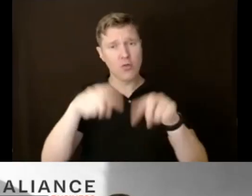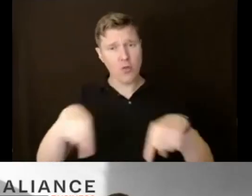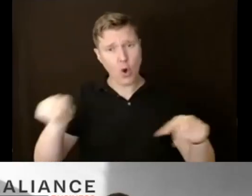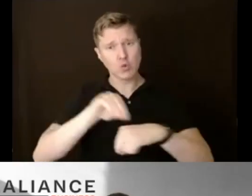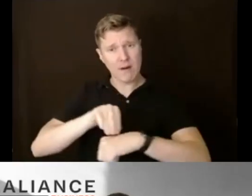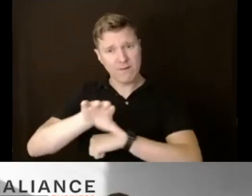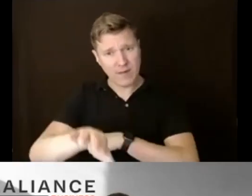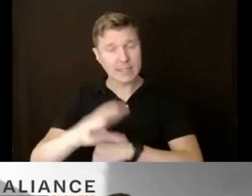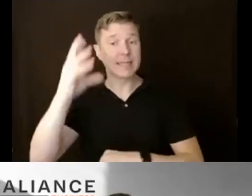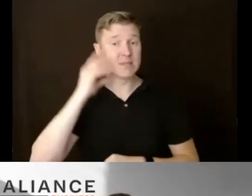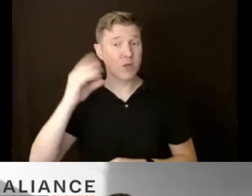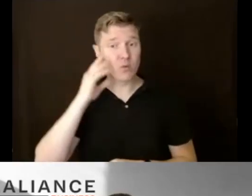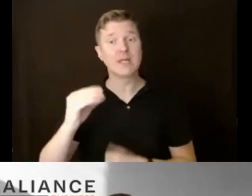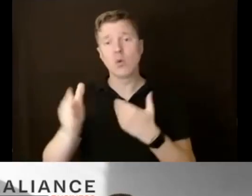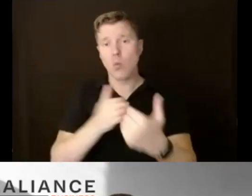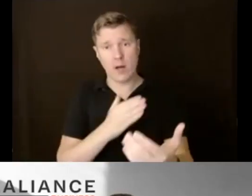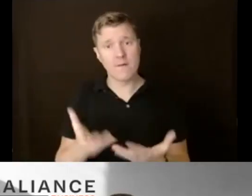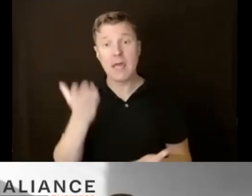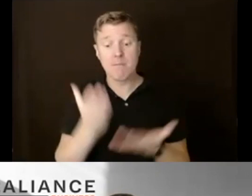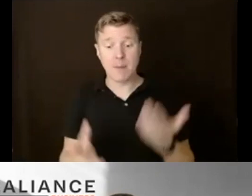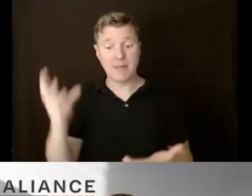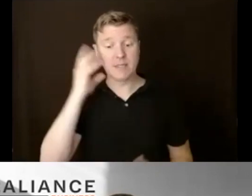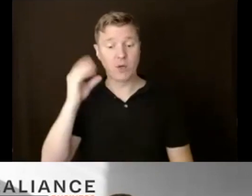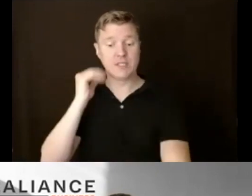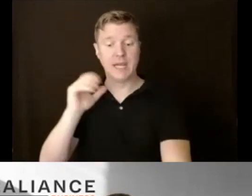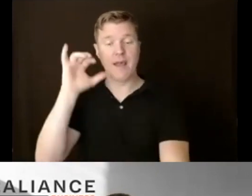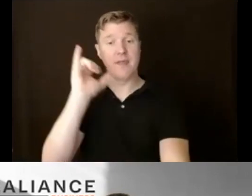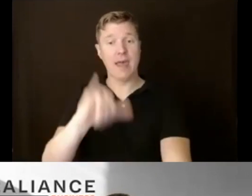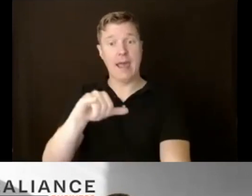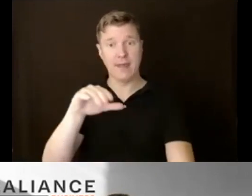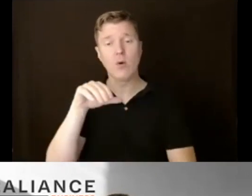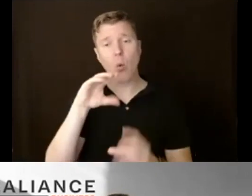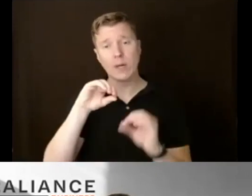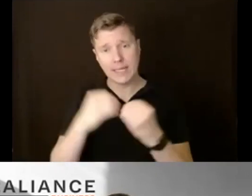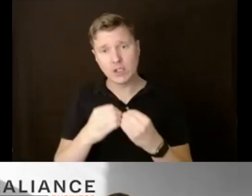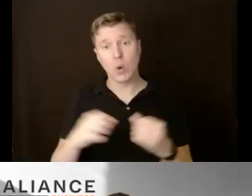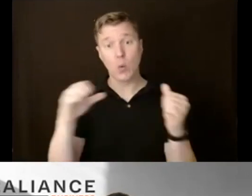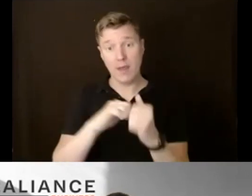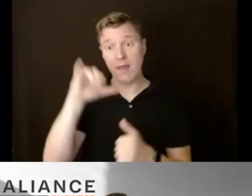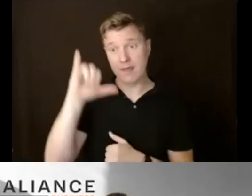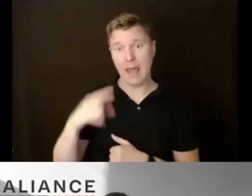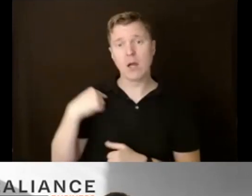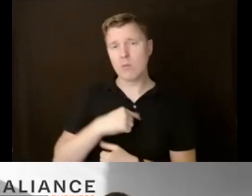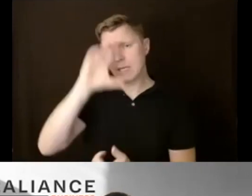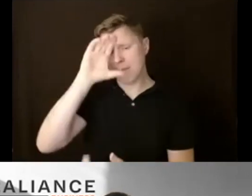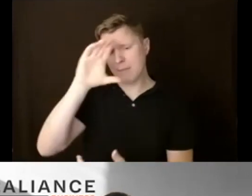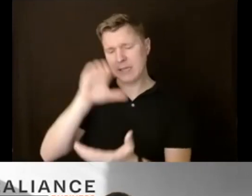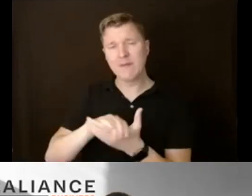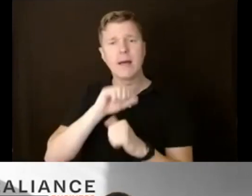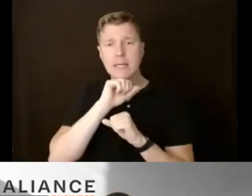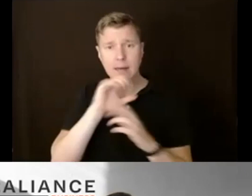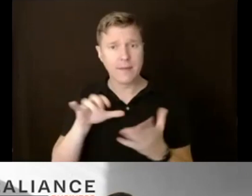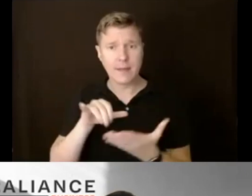experiencing whatever they may be at their organization or company. So with that, we believe that nothing is